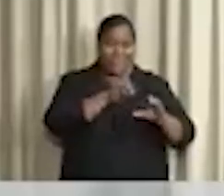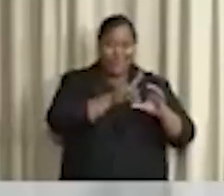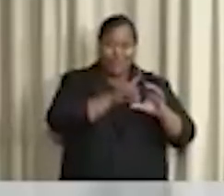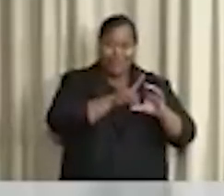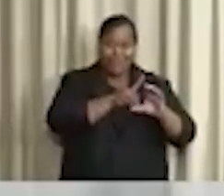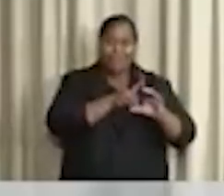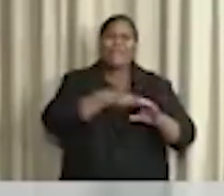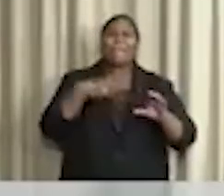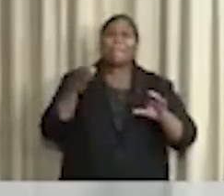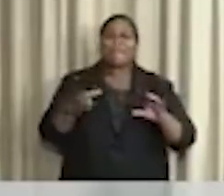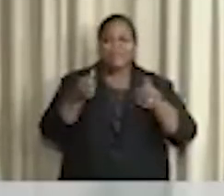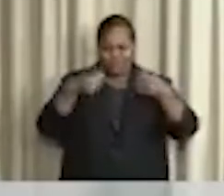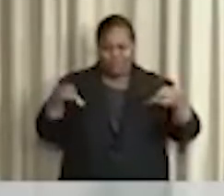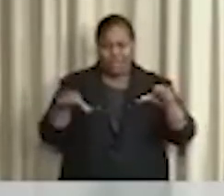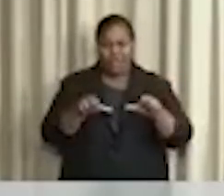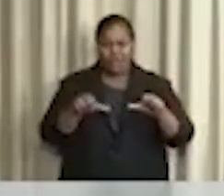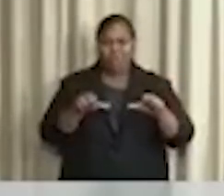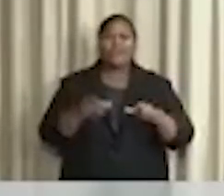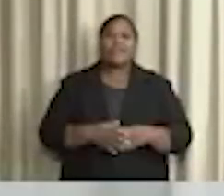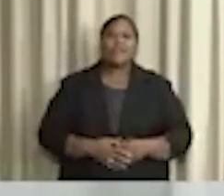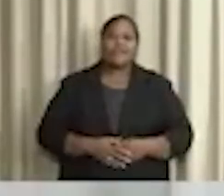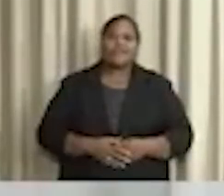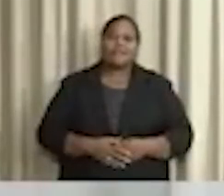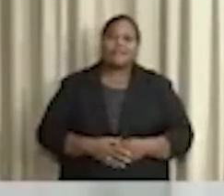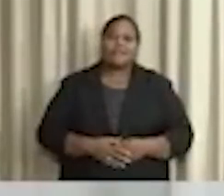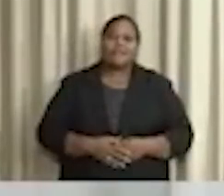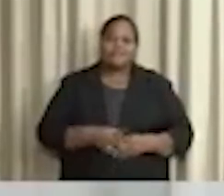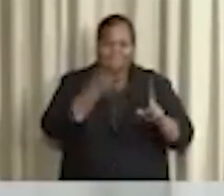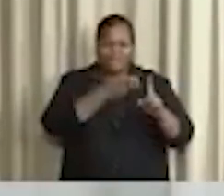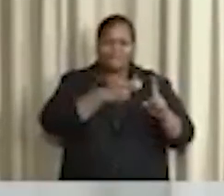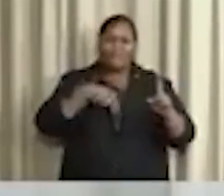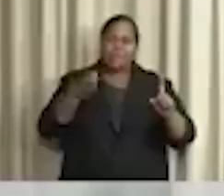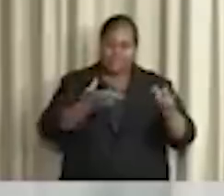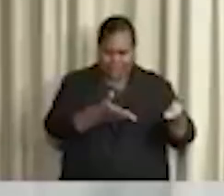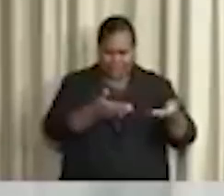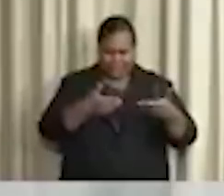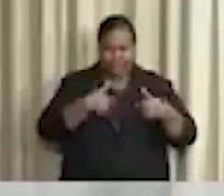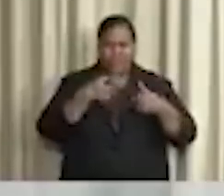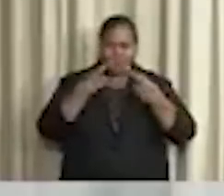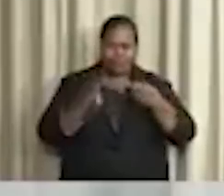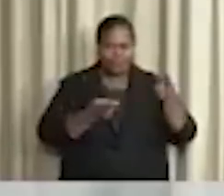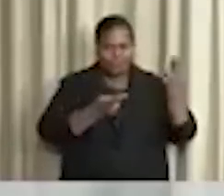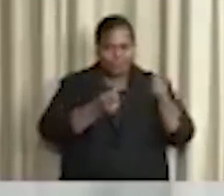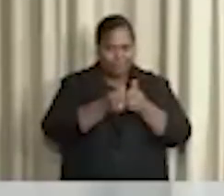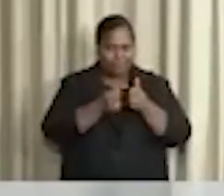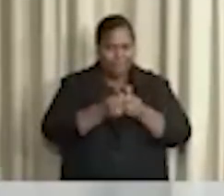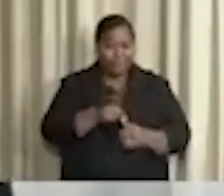the Minister for Agriculture and Waterways, the Honorable Watimi Realu. The Codex